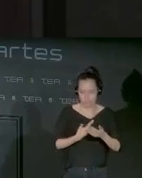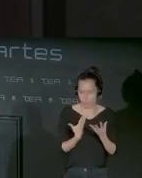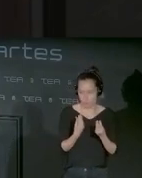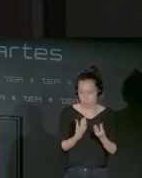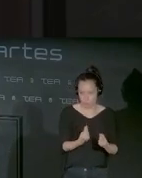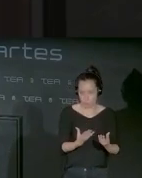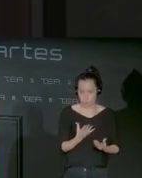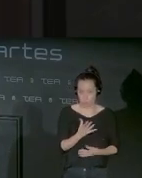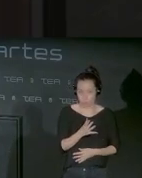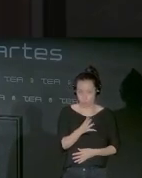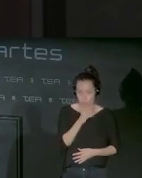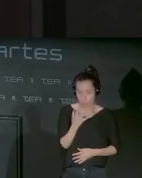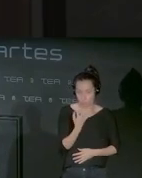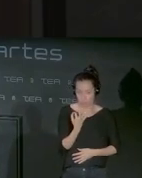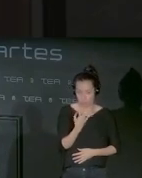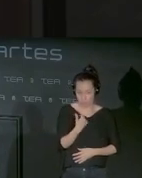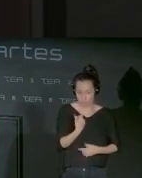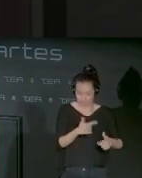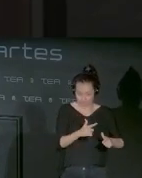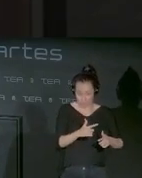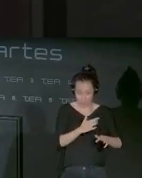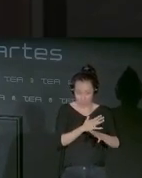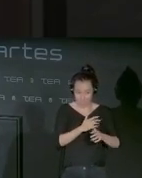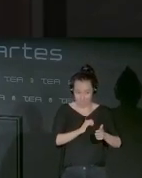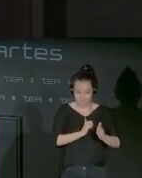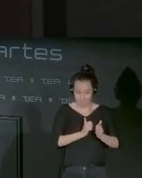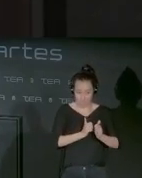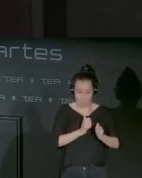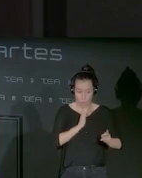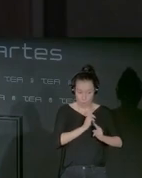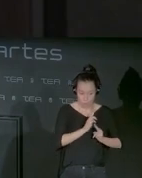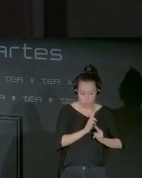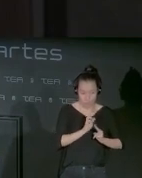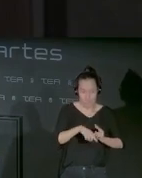I have to promote that to enhance. They need a very specific,